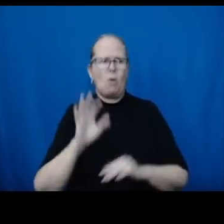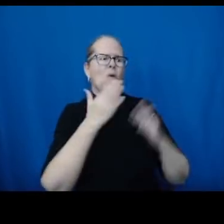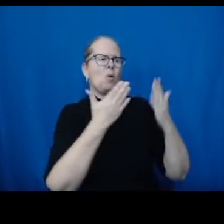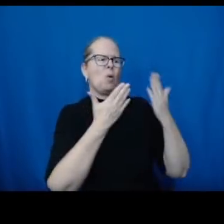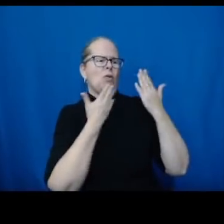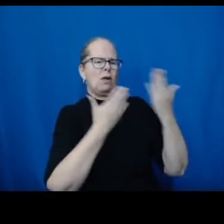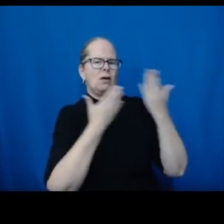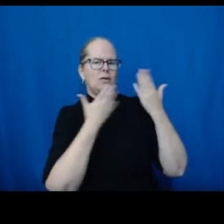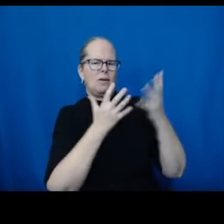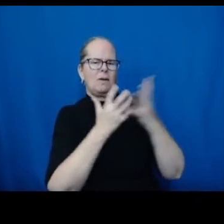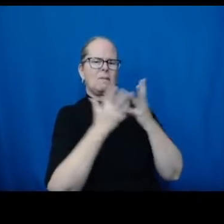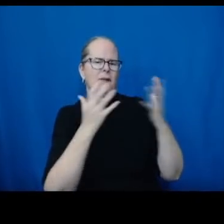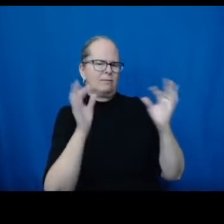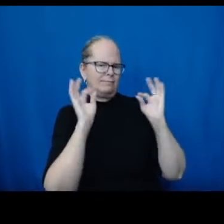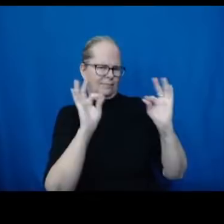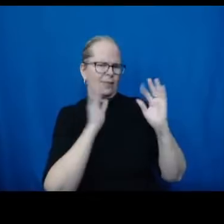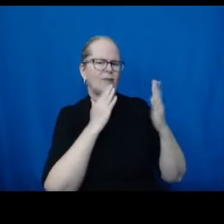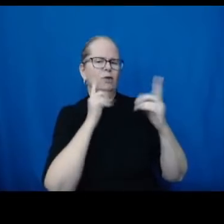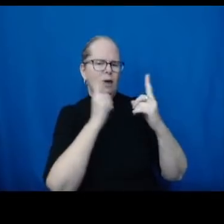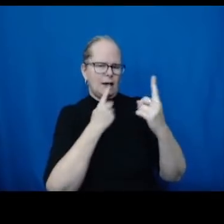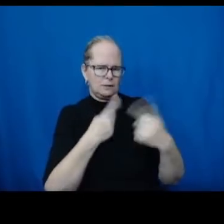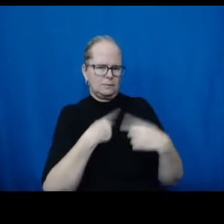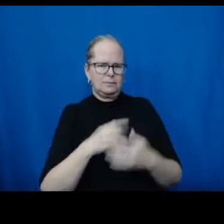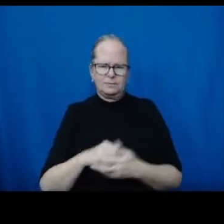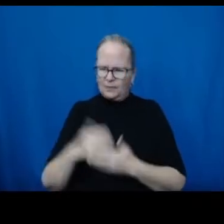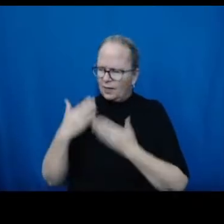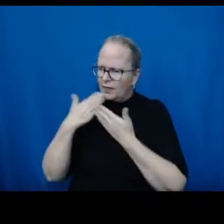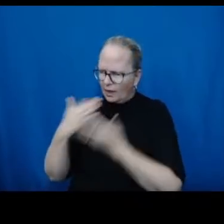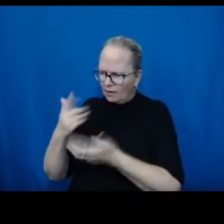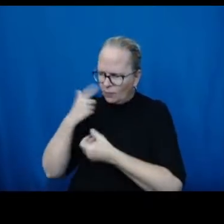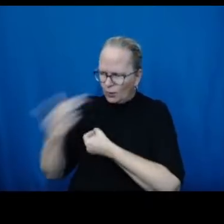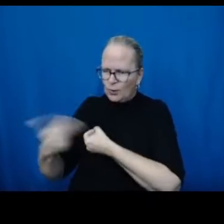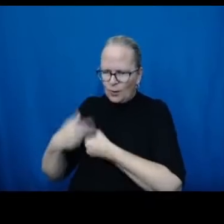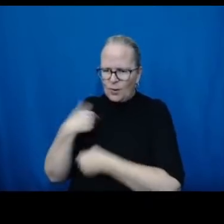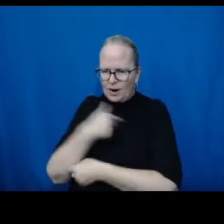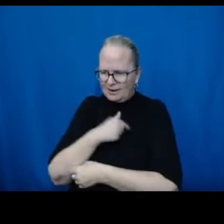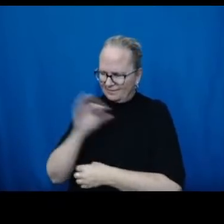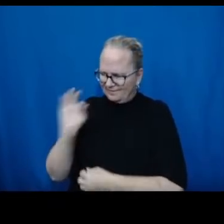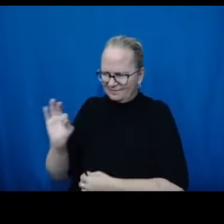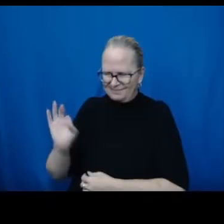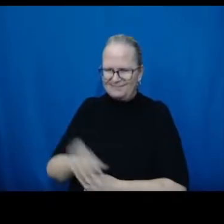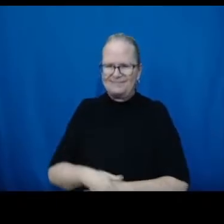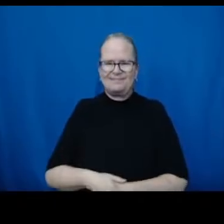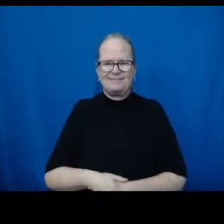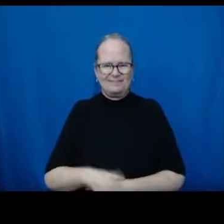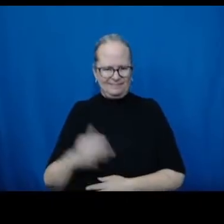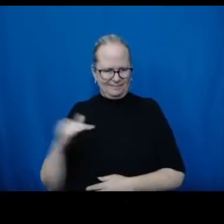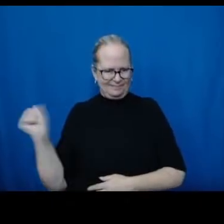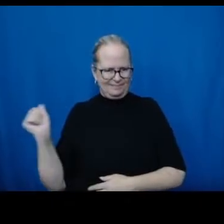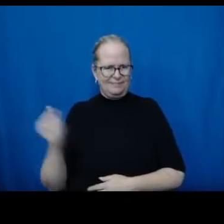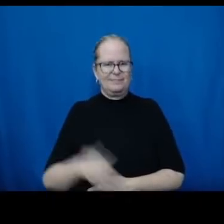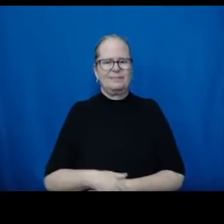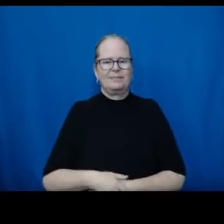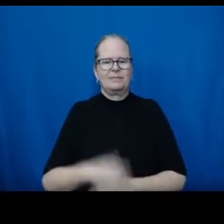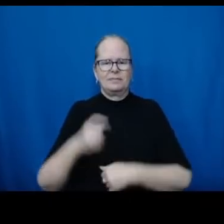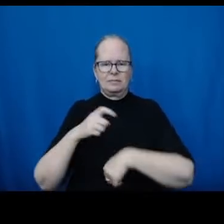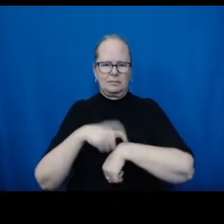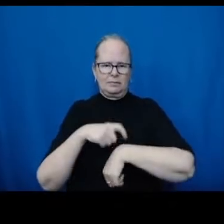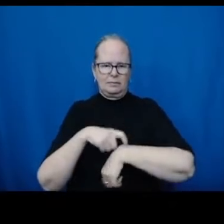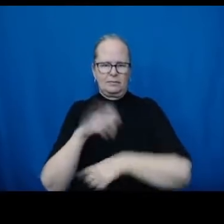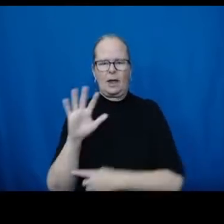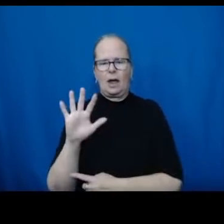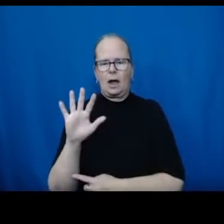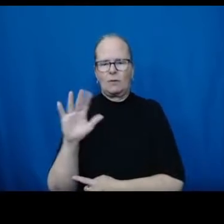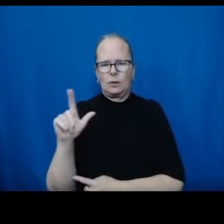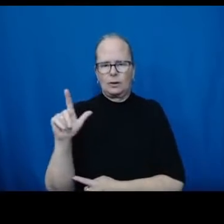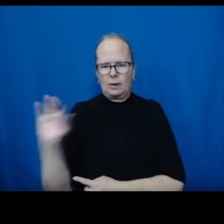you very much for joining us. We are at the 5:29 time, which means it is almost time for us to say